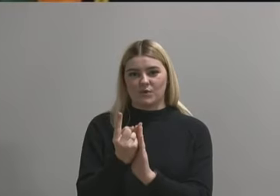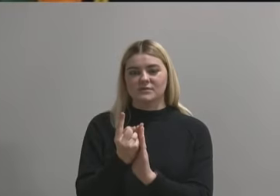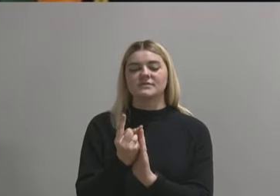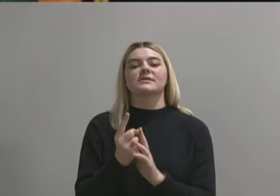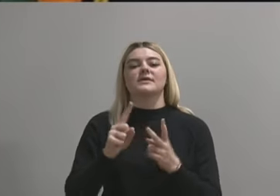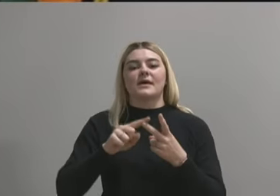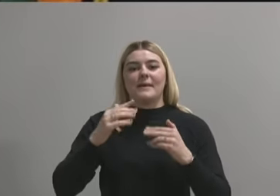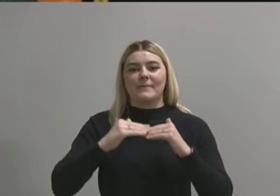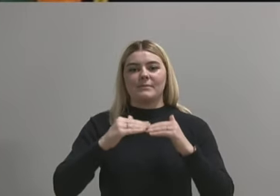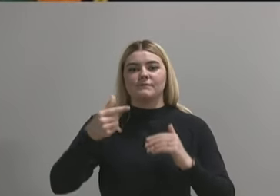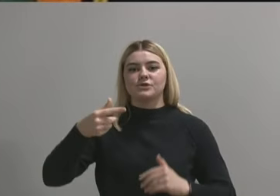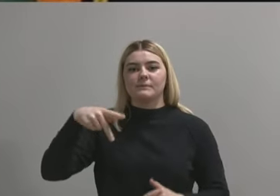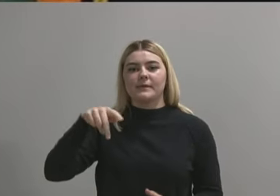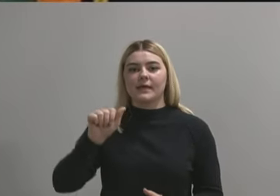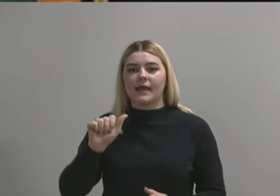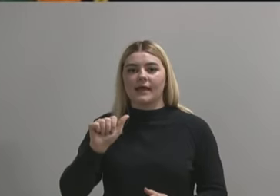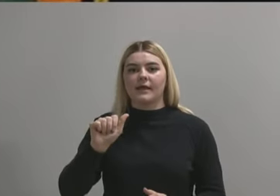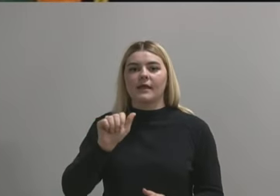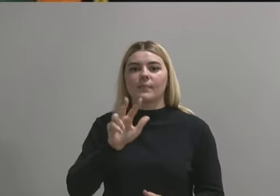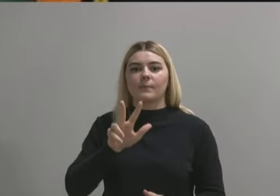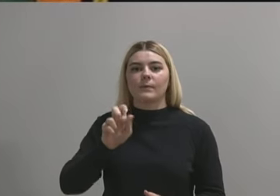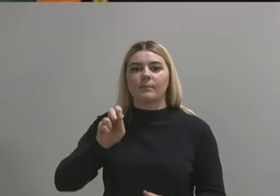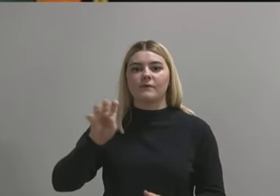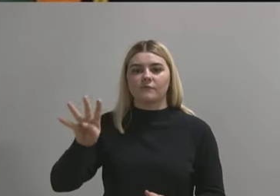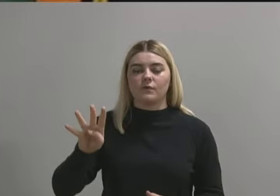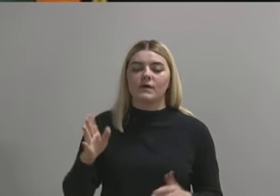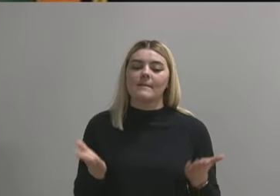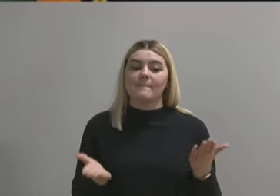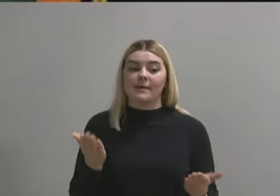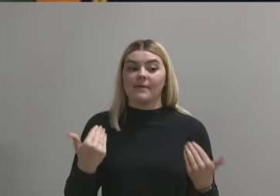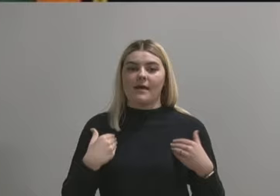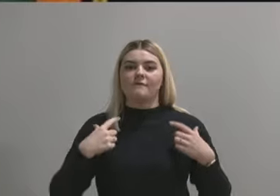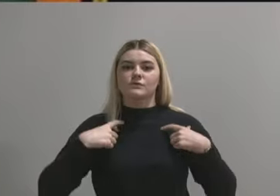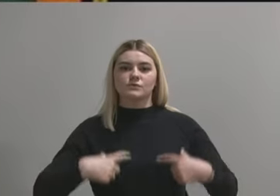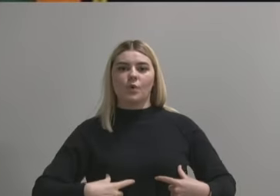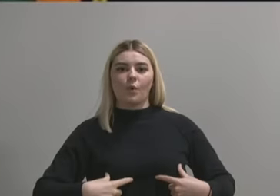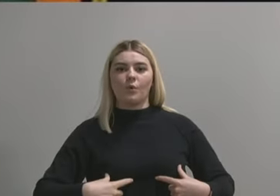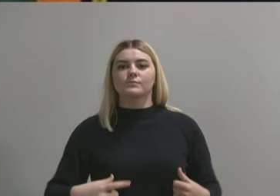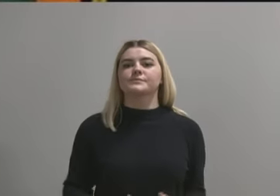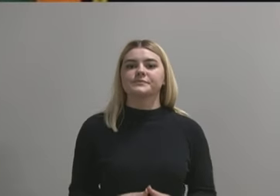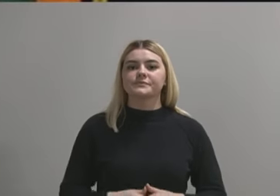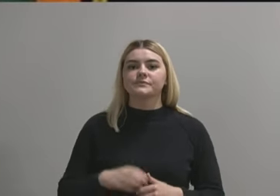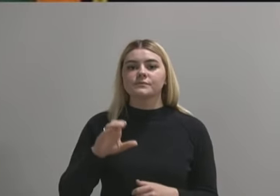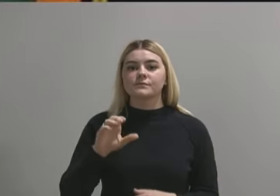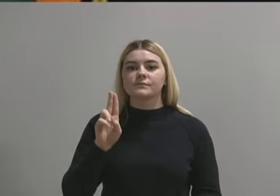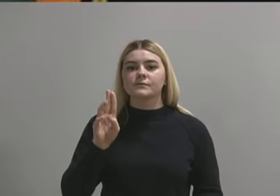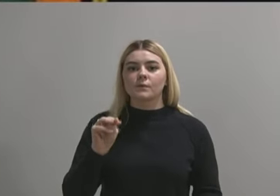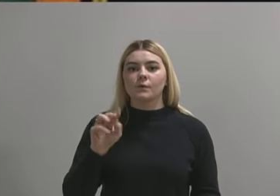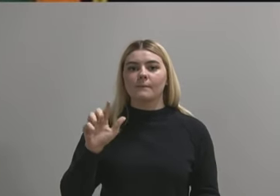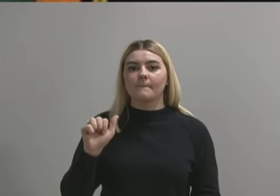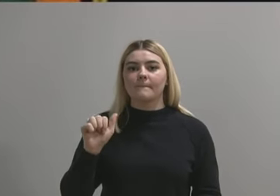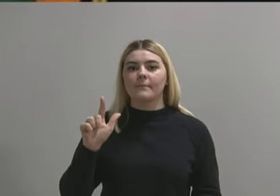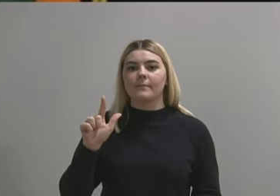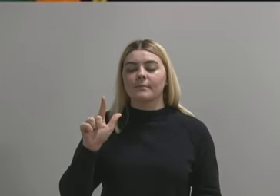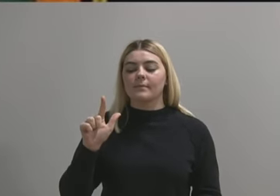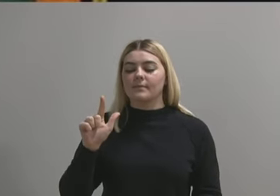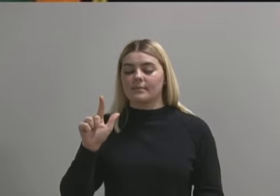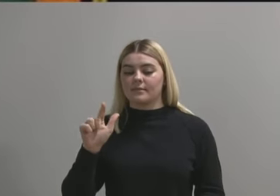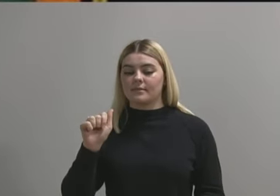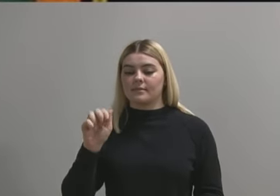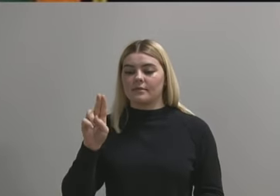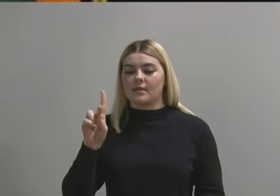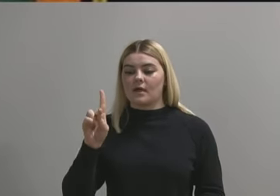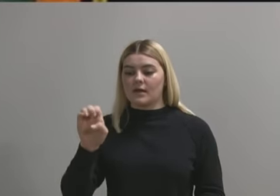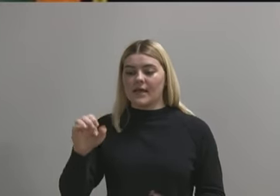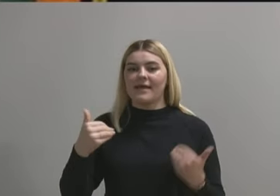of 3.4 and may be wearing a stole. Cum laude graduates are wearing medallions with green